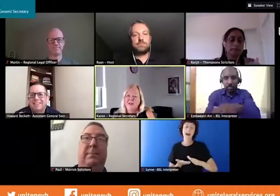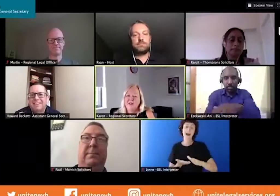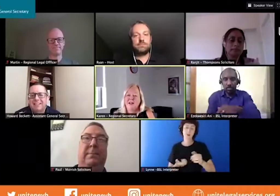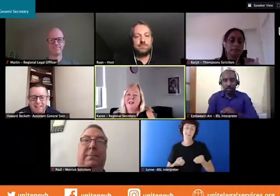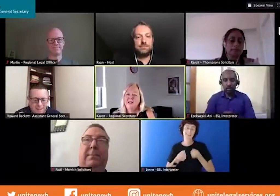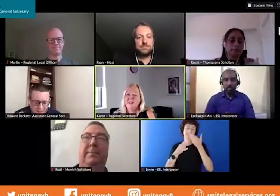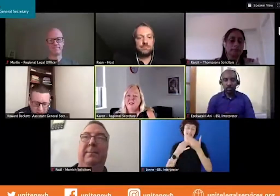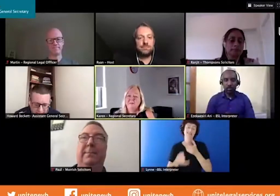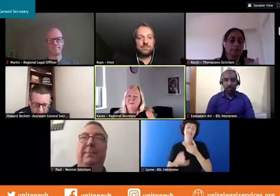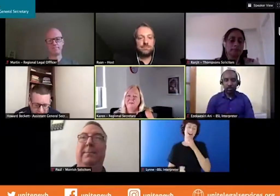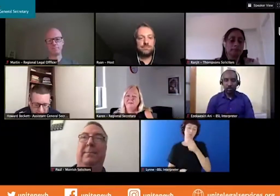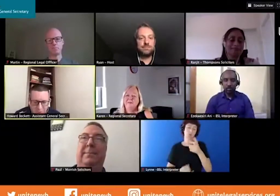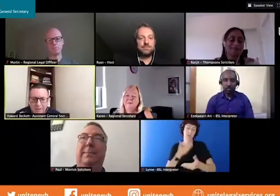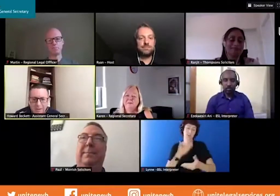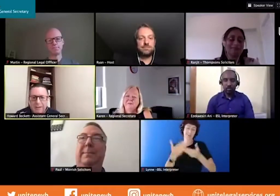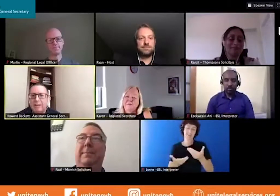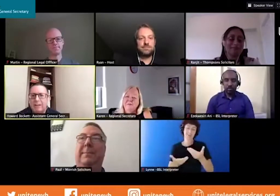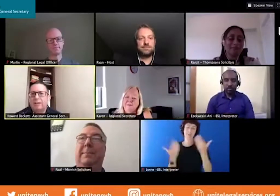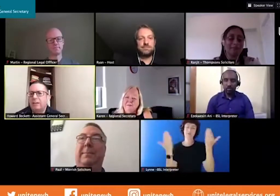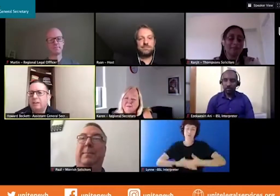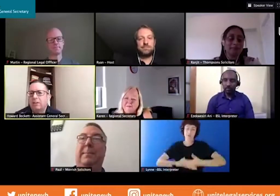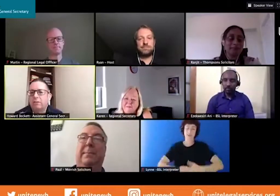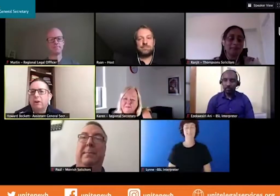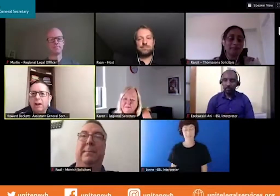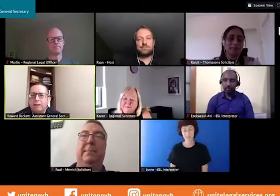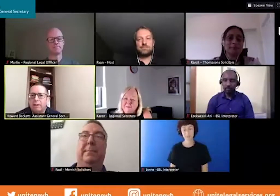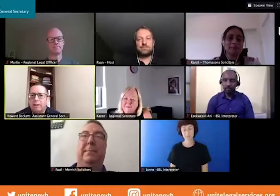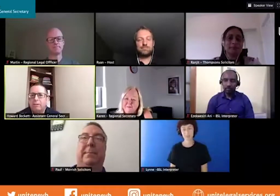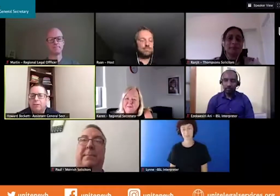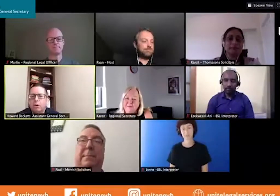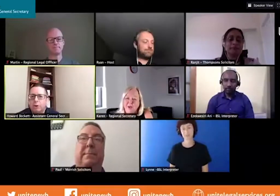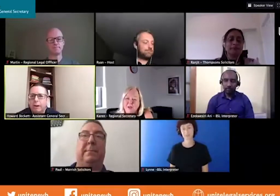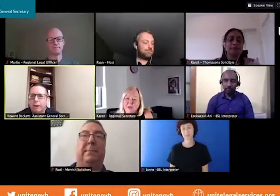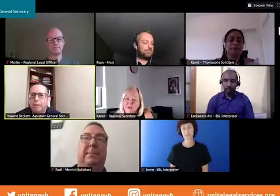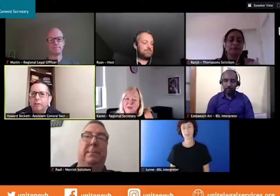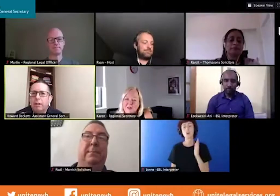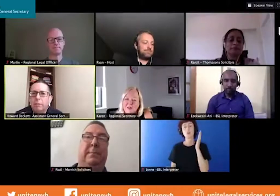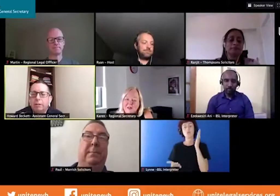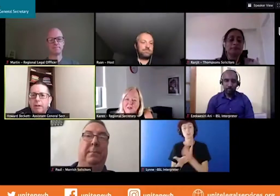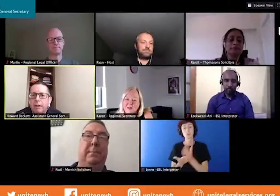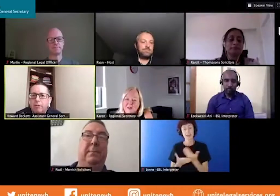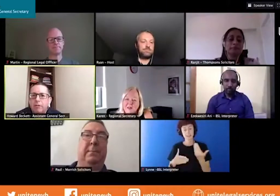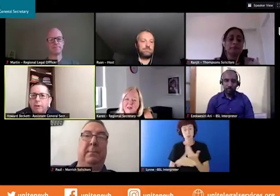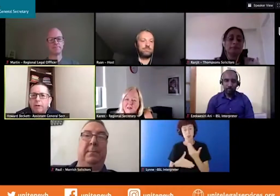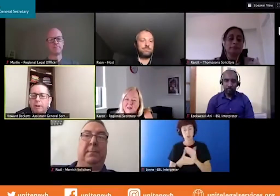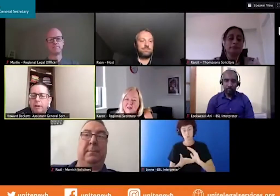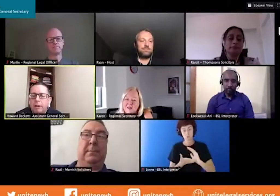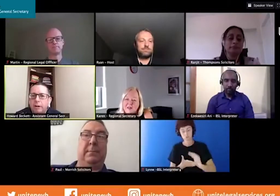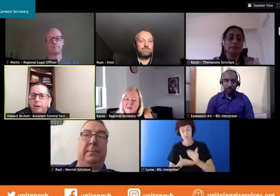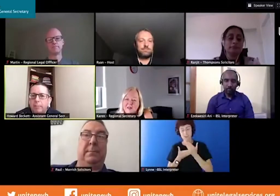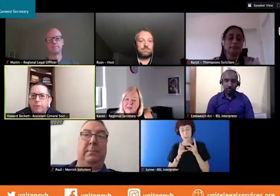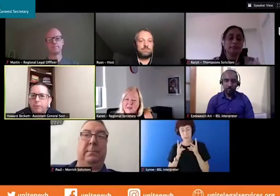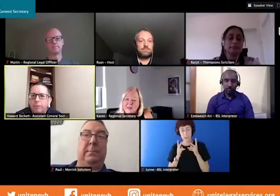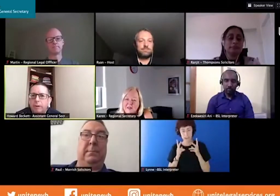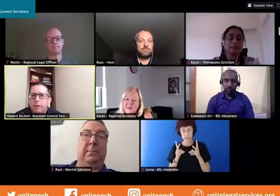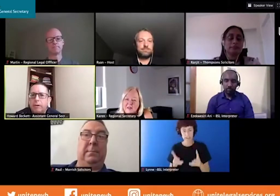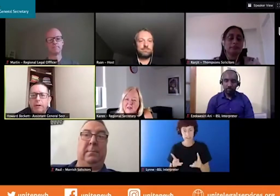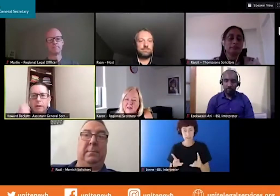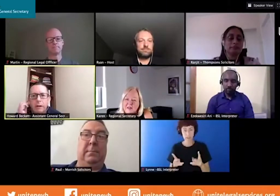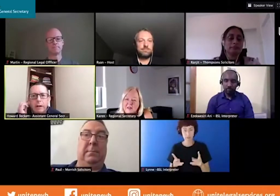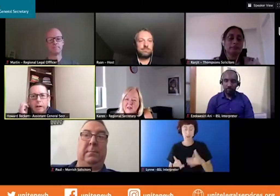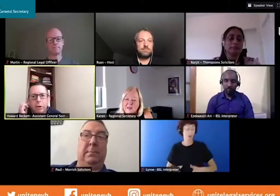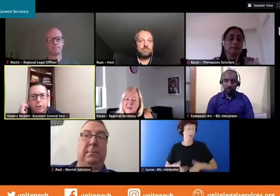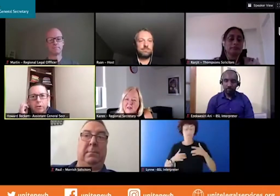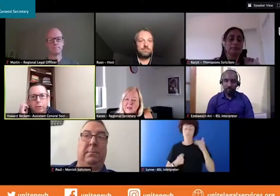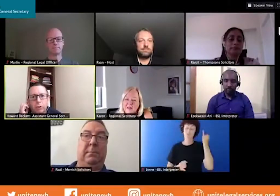Yes, well, listen, the reality is the job retention scheme is in danger of being an absolute failure, because the clue is